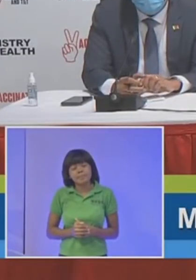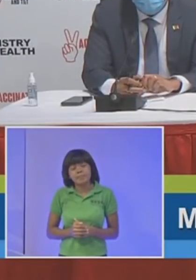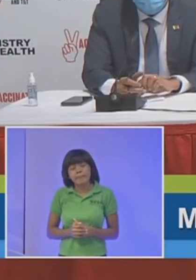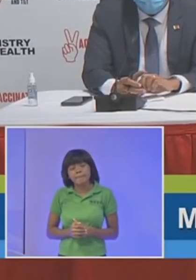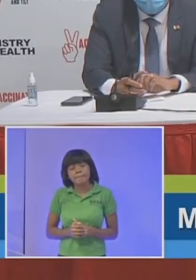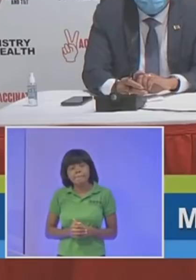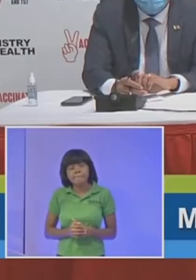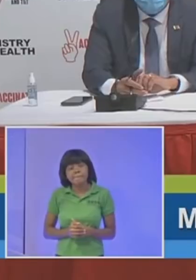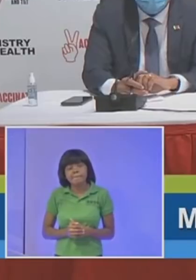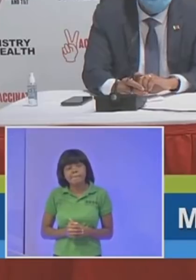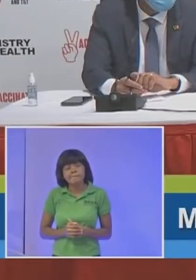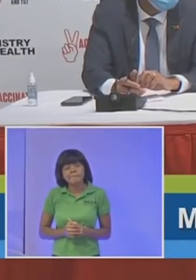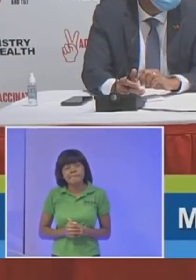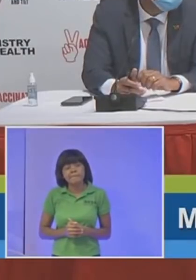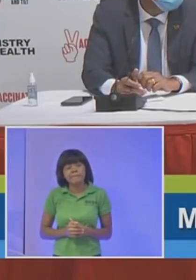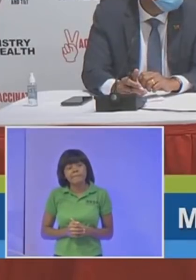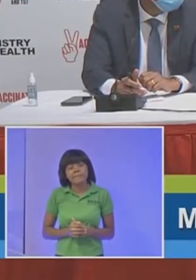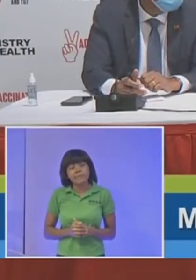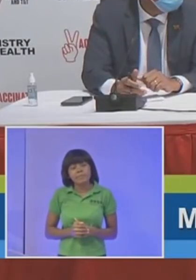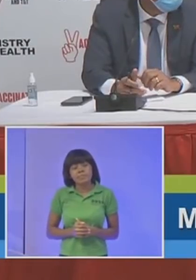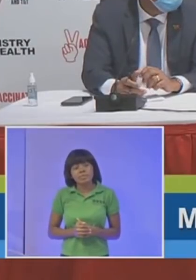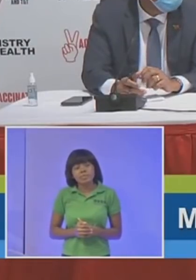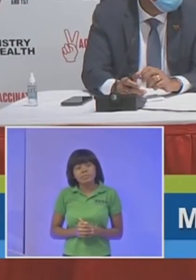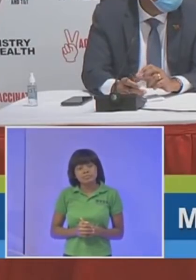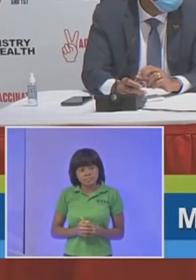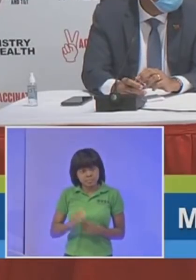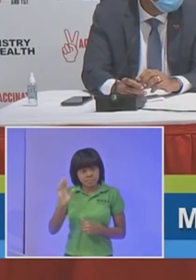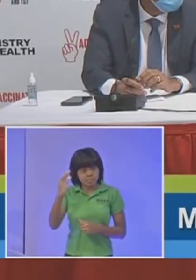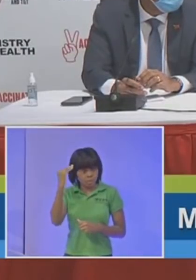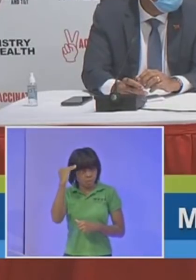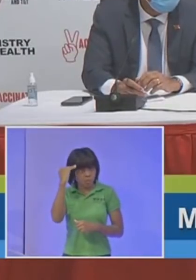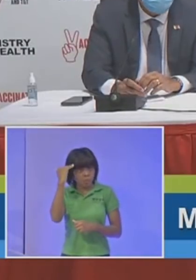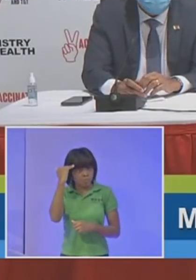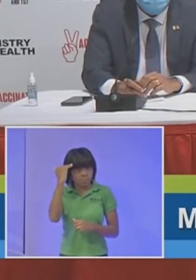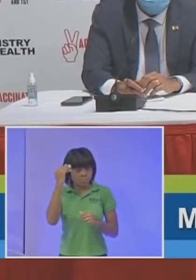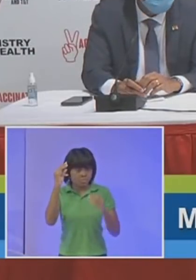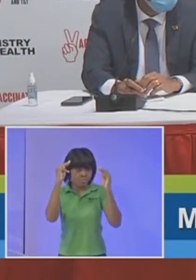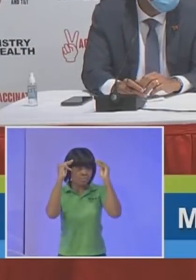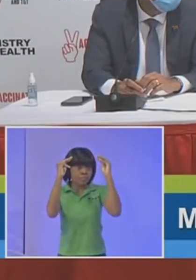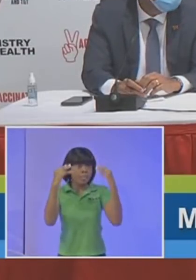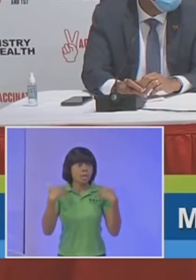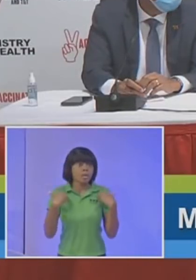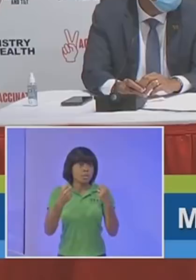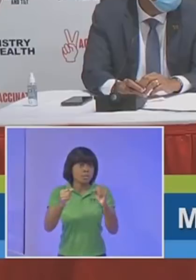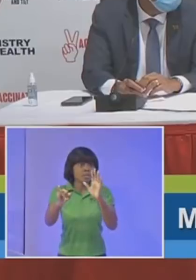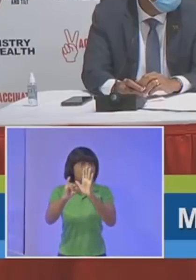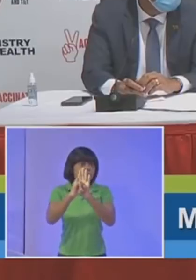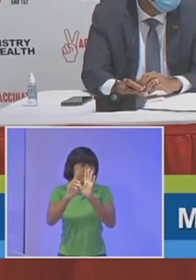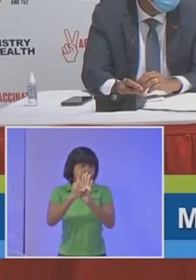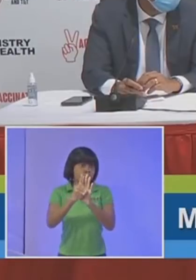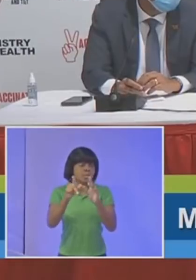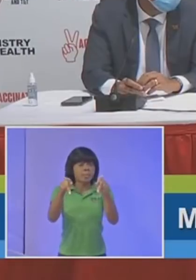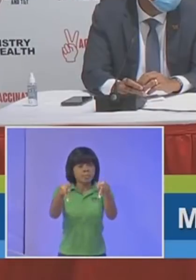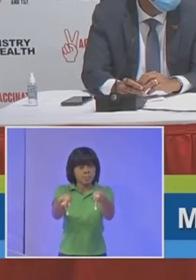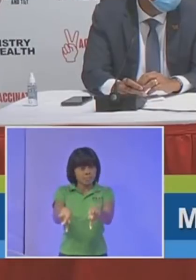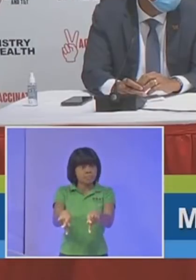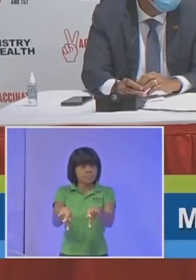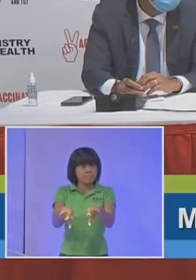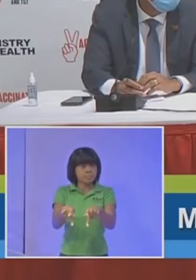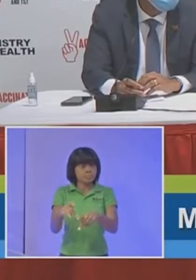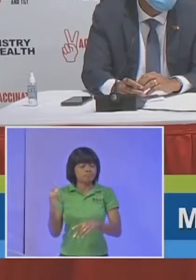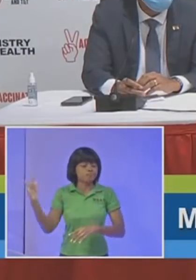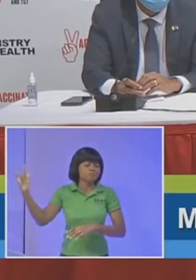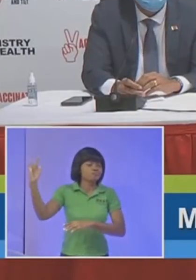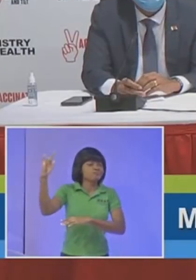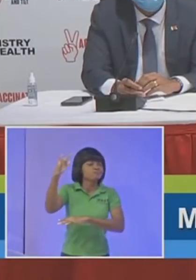in the Omicron variant, any update in terms of that situation? And also, as well,